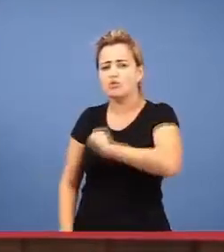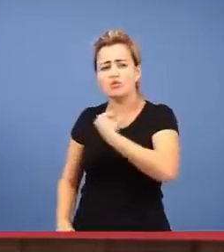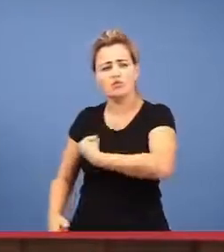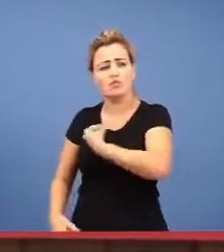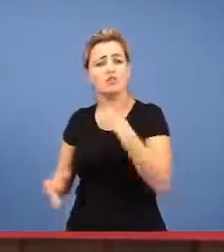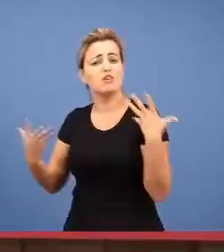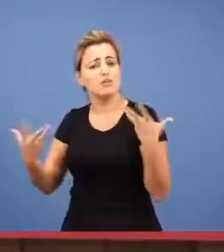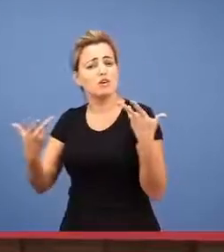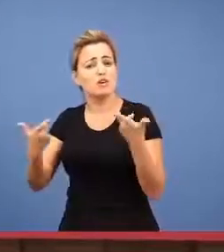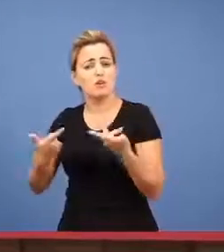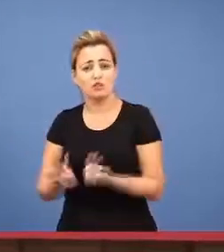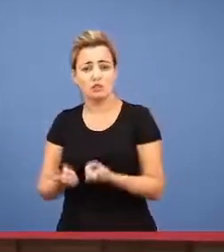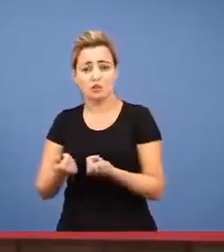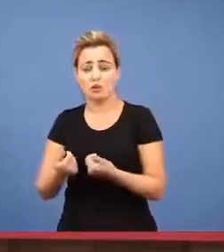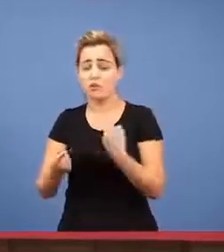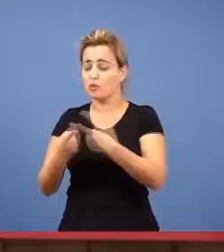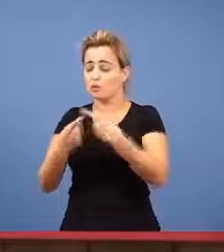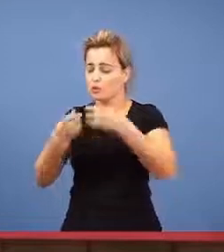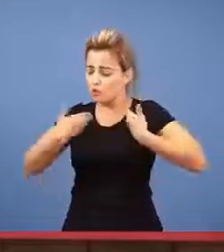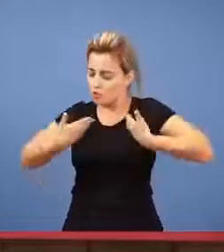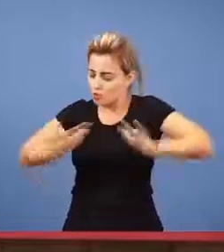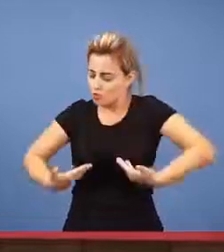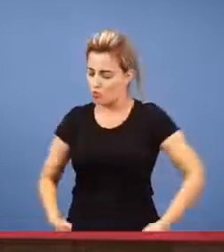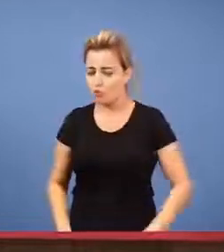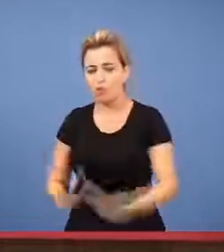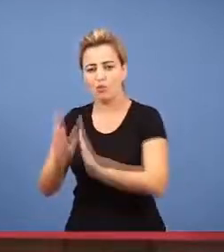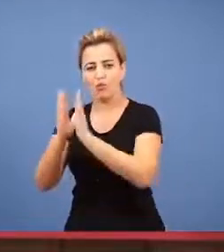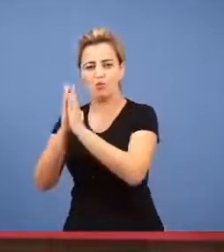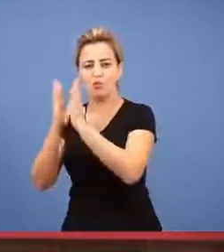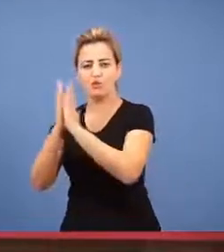There's nothing more amazing than a church in prayer.